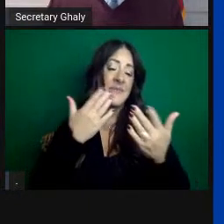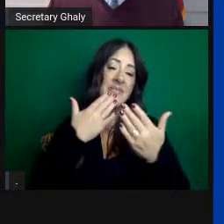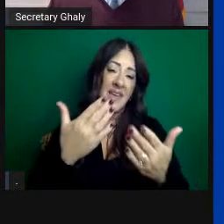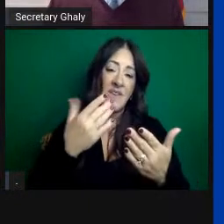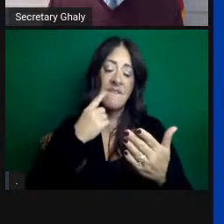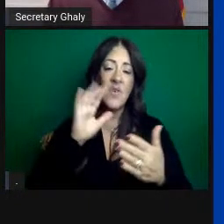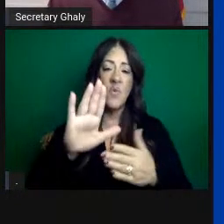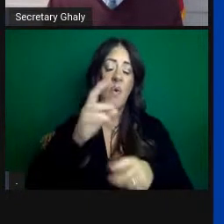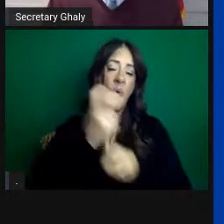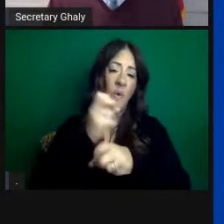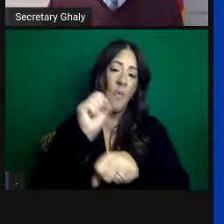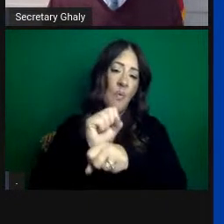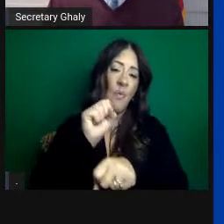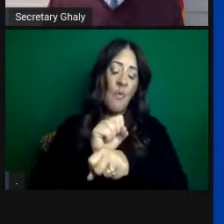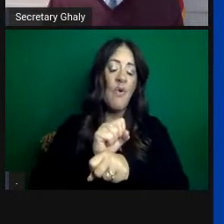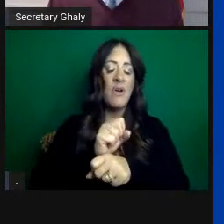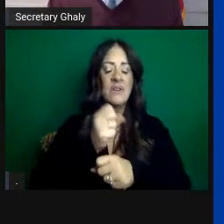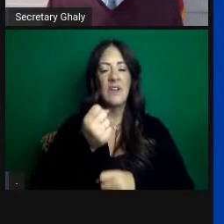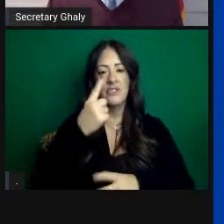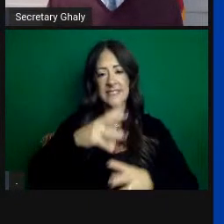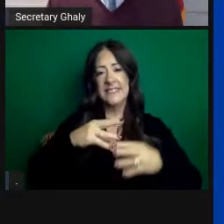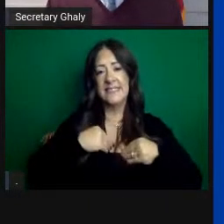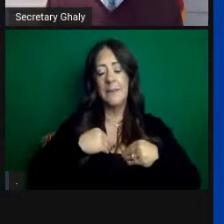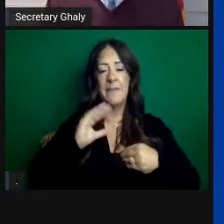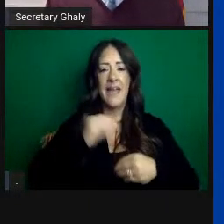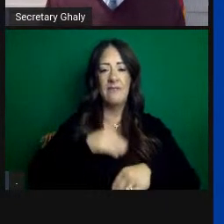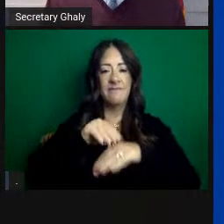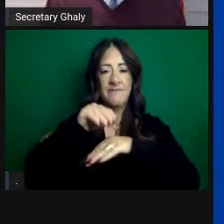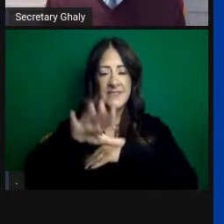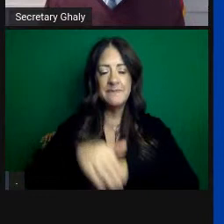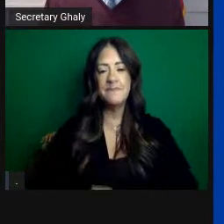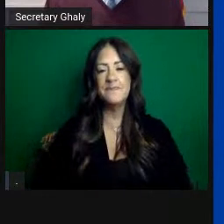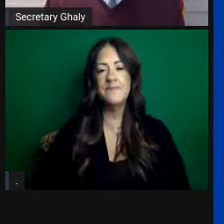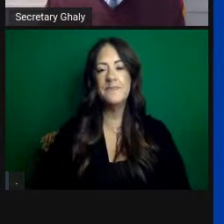for everyone's effort on this point. Next slide.